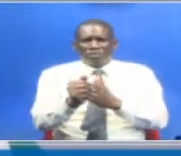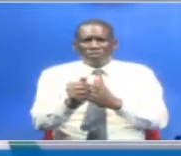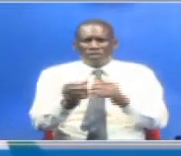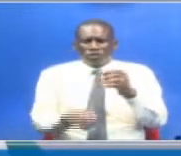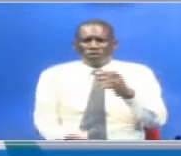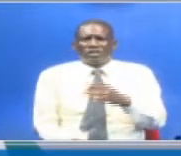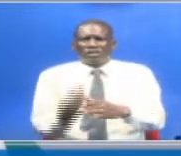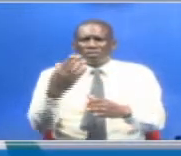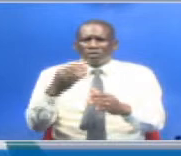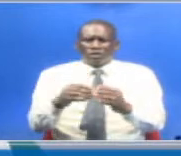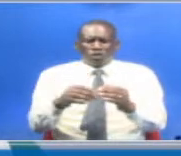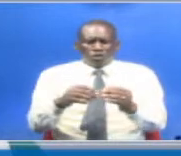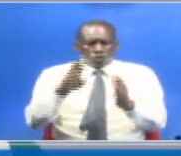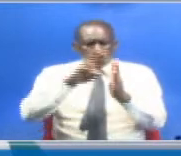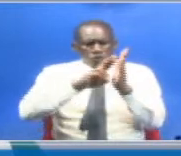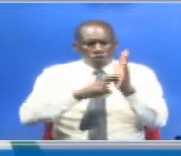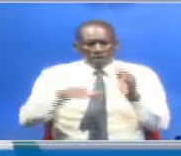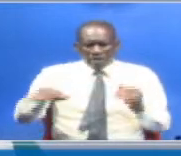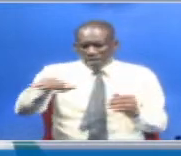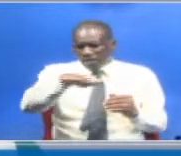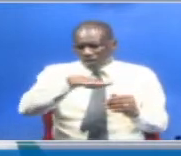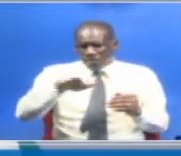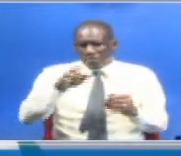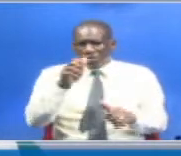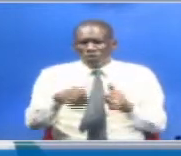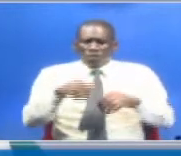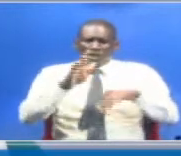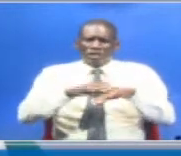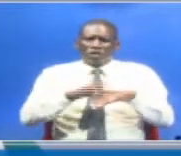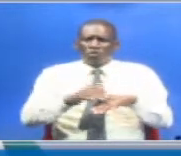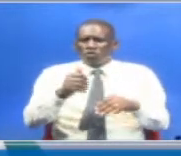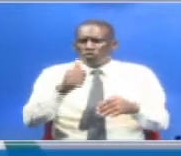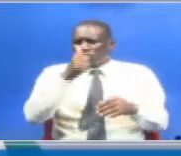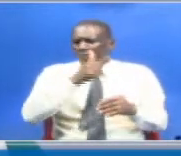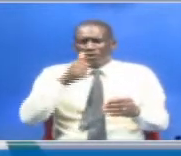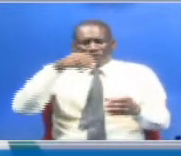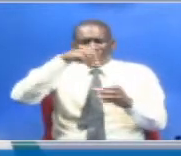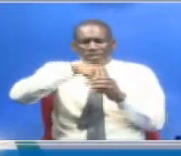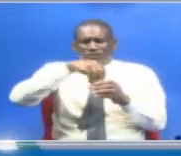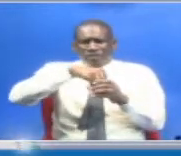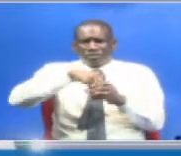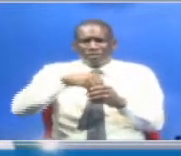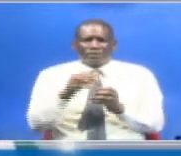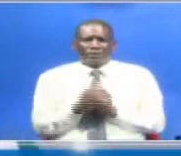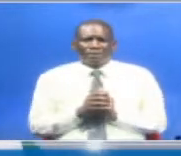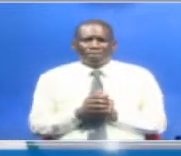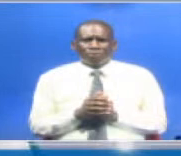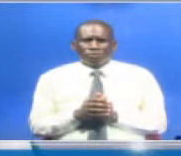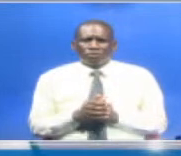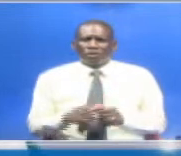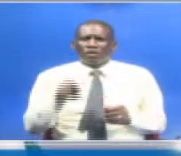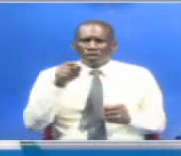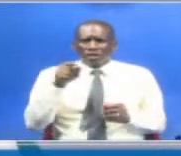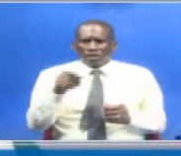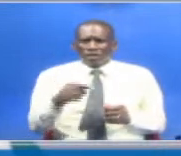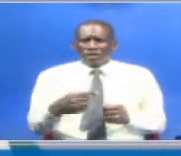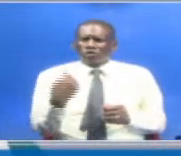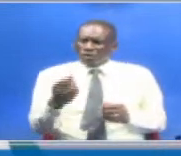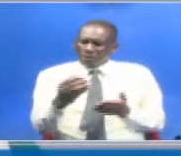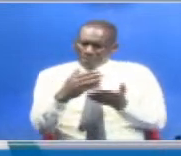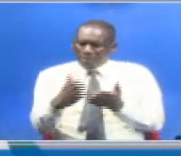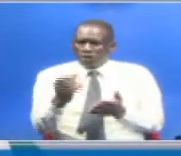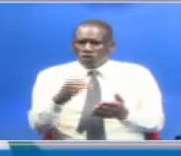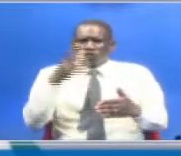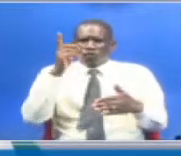regulatory environments that are conducive to private investments. And this is only a fraction of what is